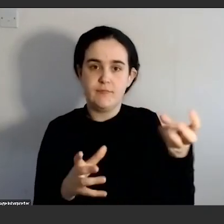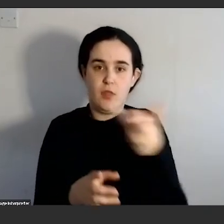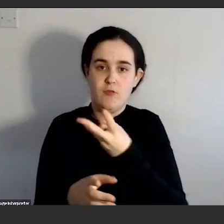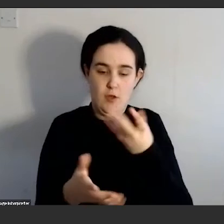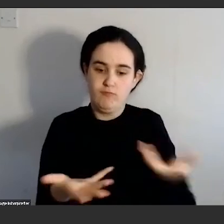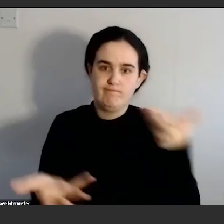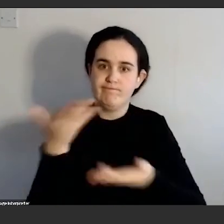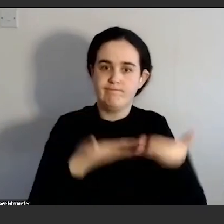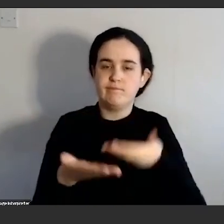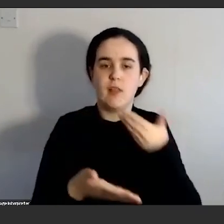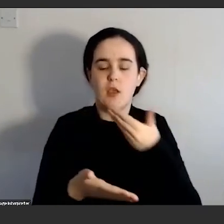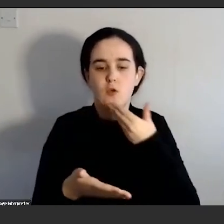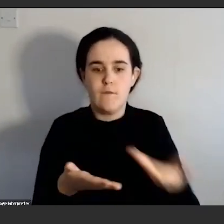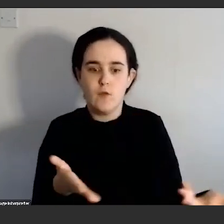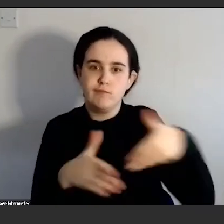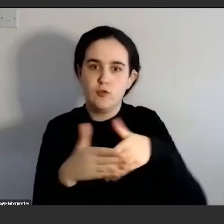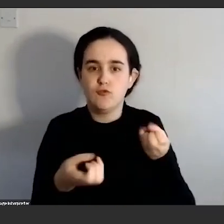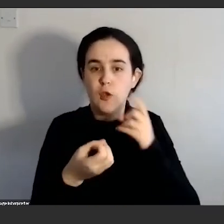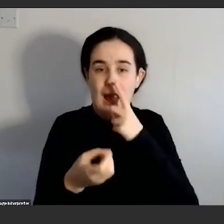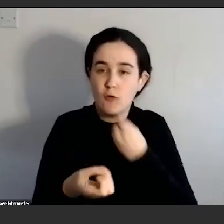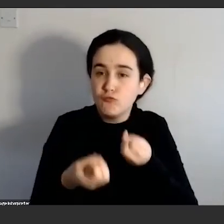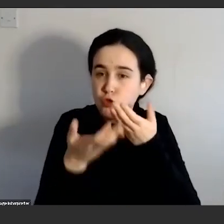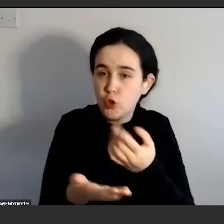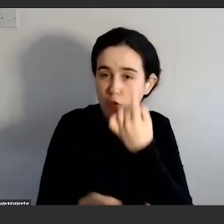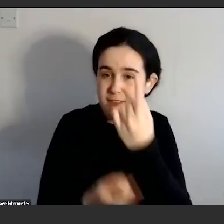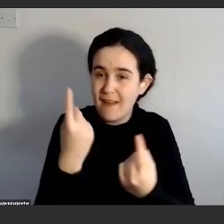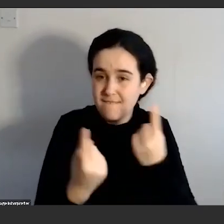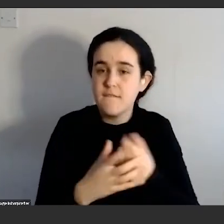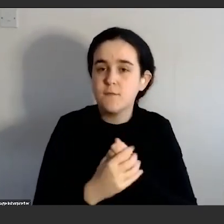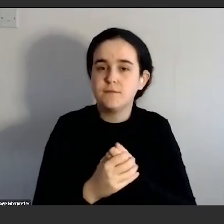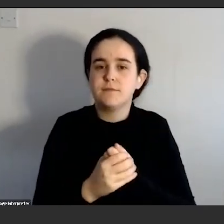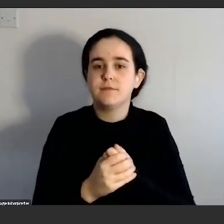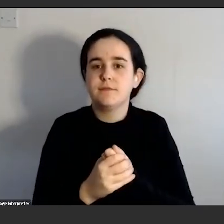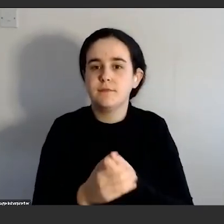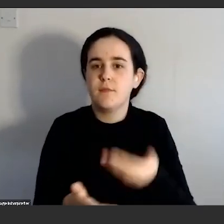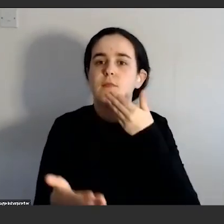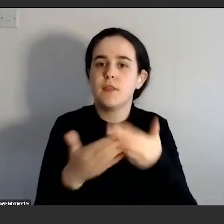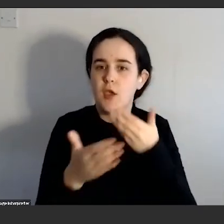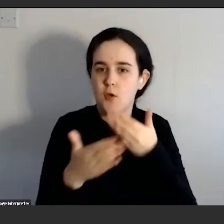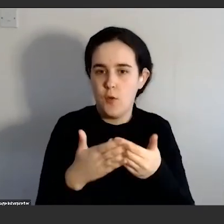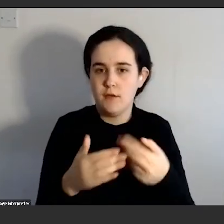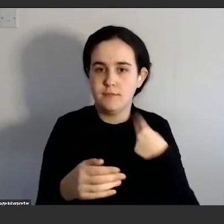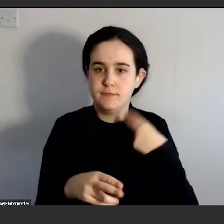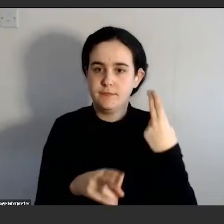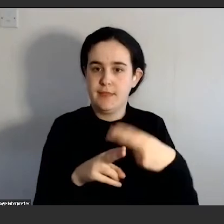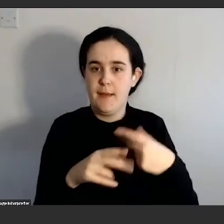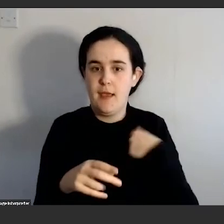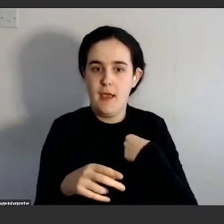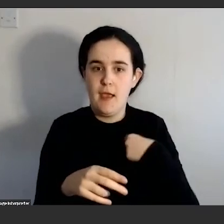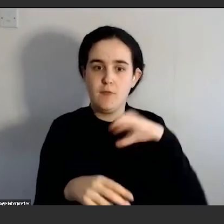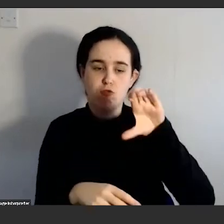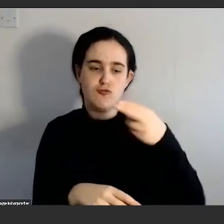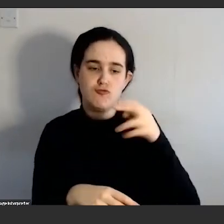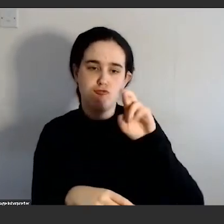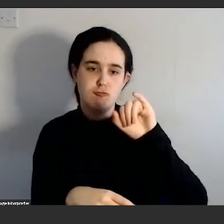Thank you, Femi. Thank you so much for having me. My name is Christopher Agbaga. I am from Ghana. I am a member